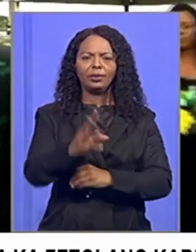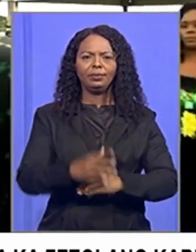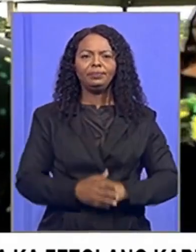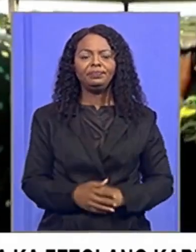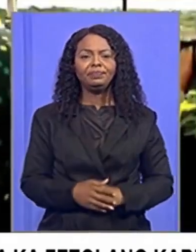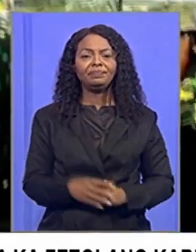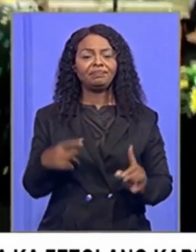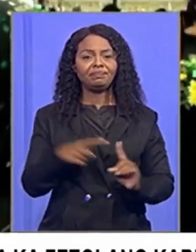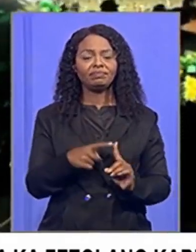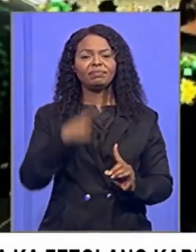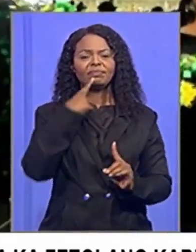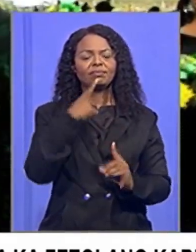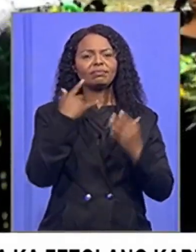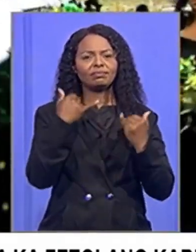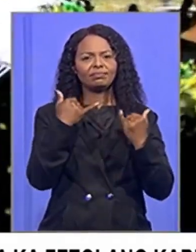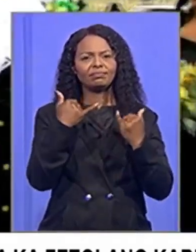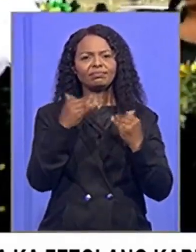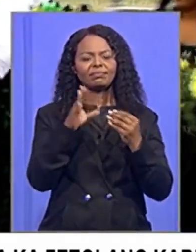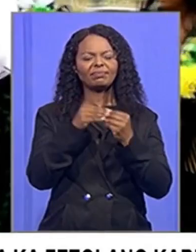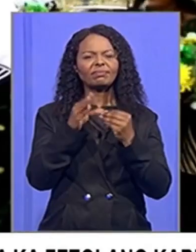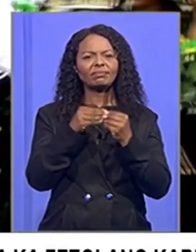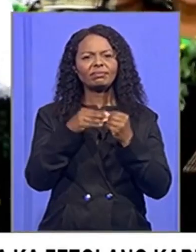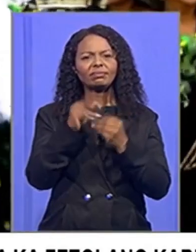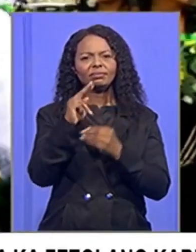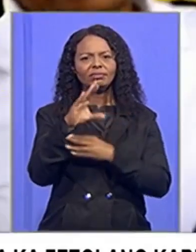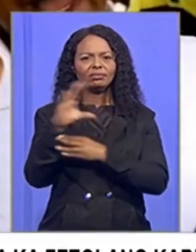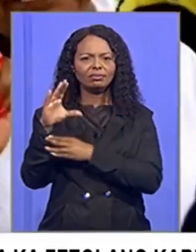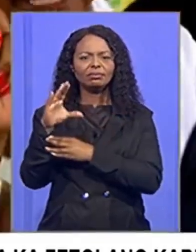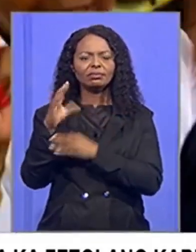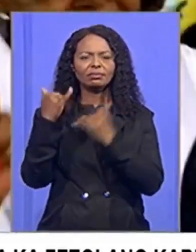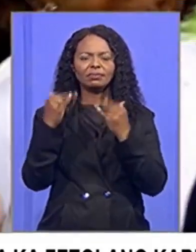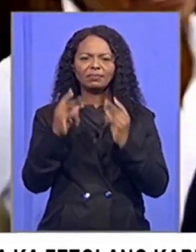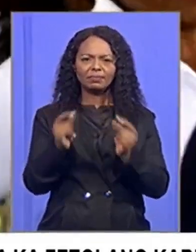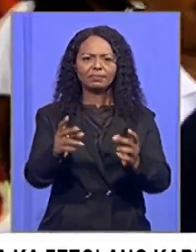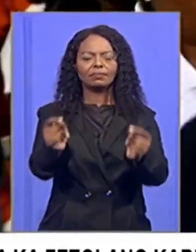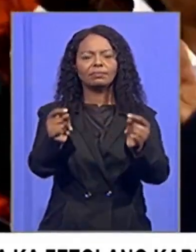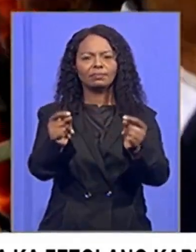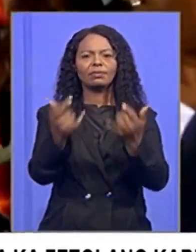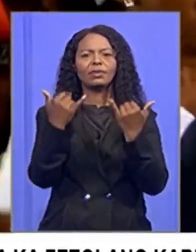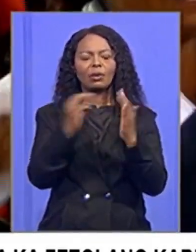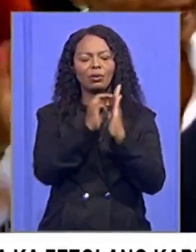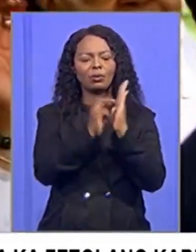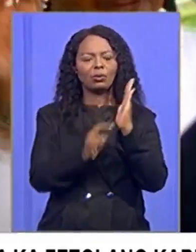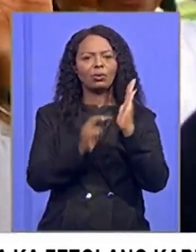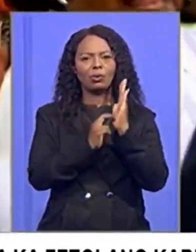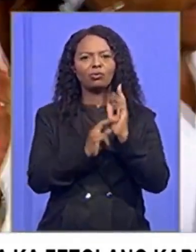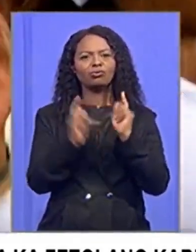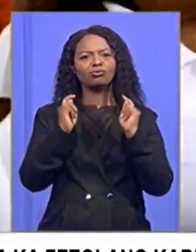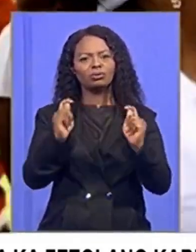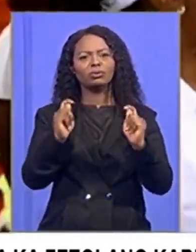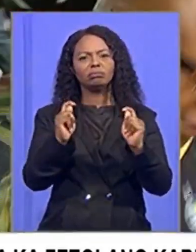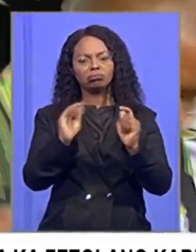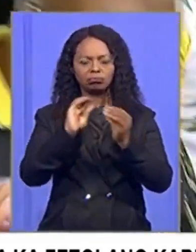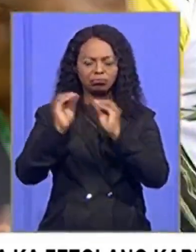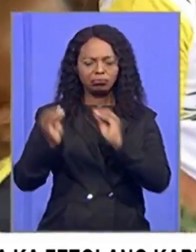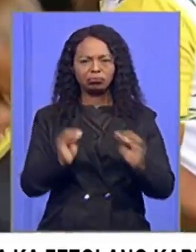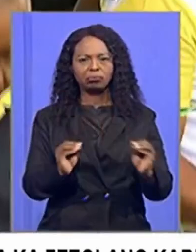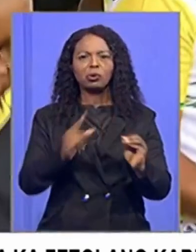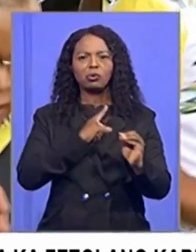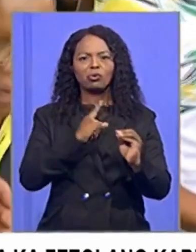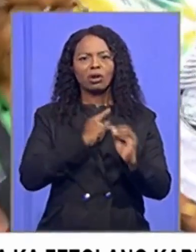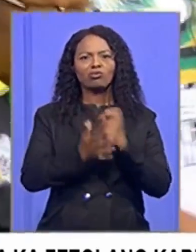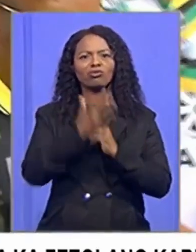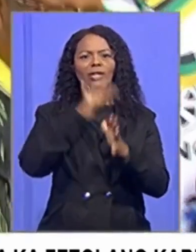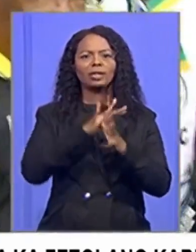Mokonyana a re ditokololo tsa komiti khudithamaga di tshwanetse go potlakisa go diragatsa melawana ya lekoko e tla ungwelang baagi ba